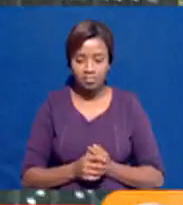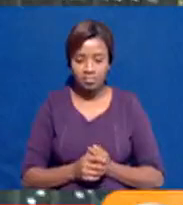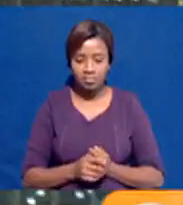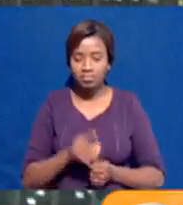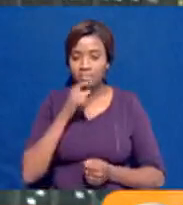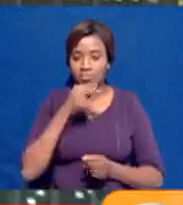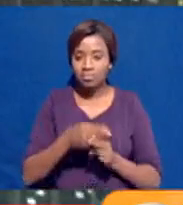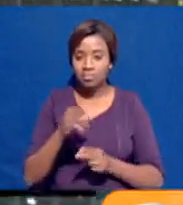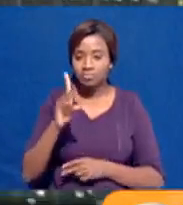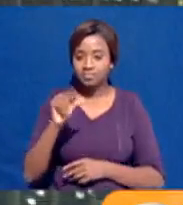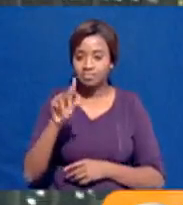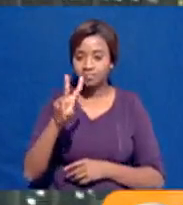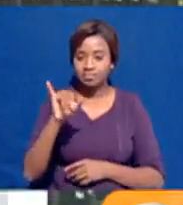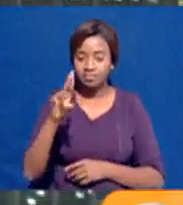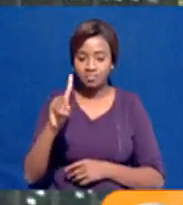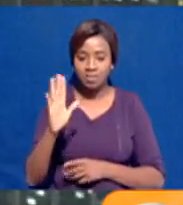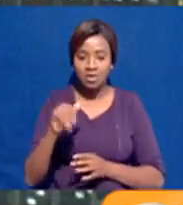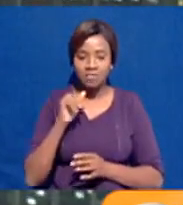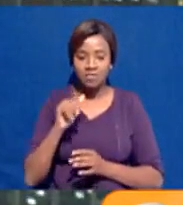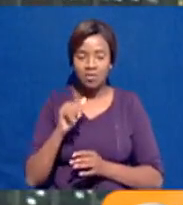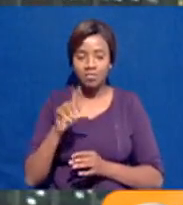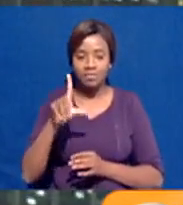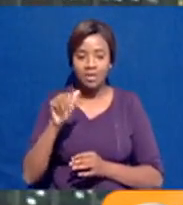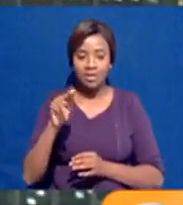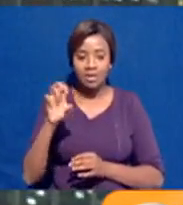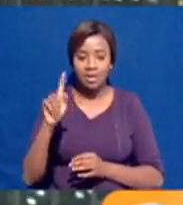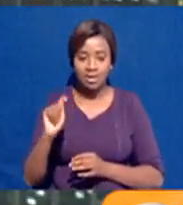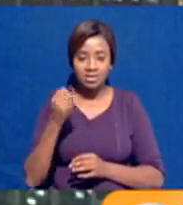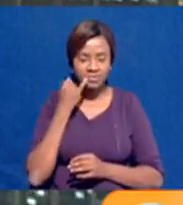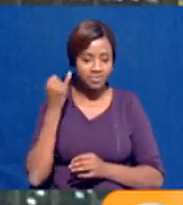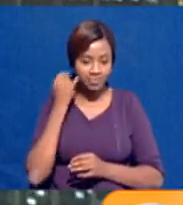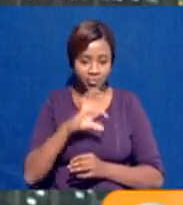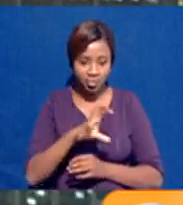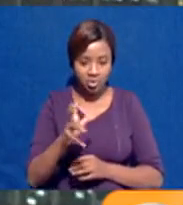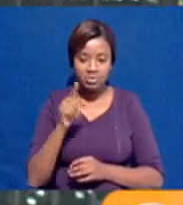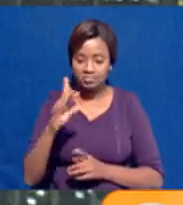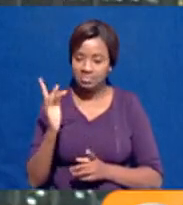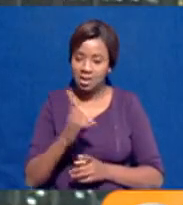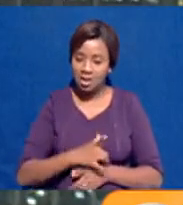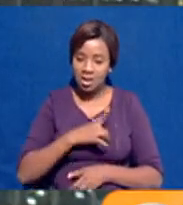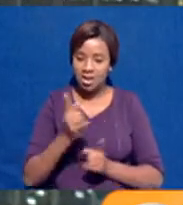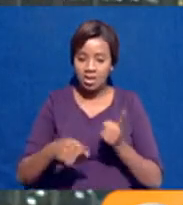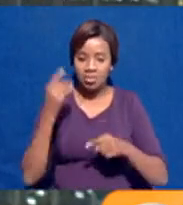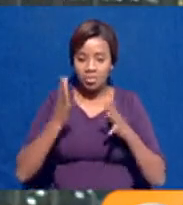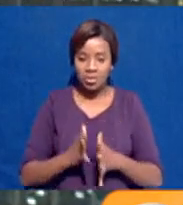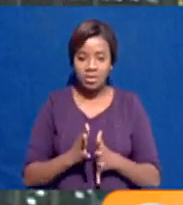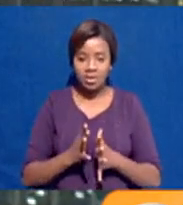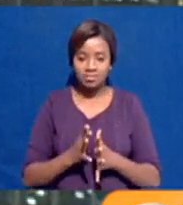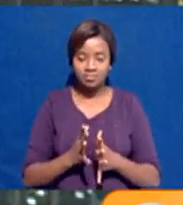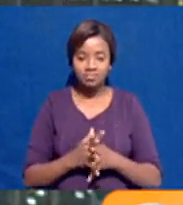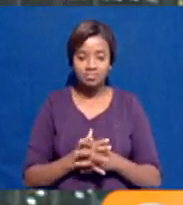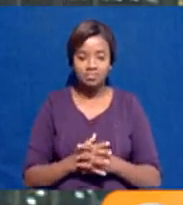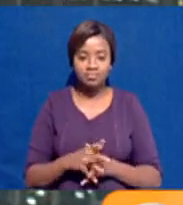David Muya from Lanet, Nakuru County is the first lucky winner of the recently launched Shabiki Kaende